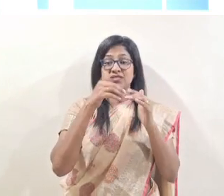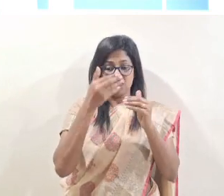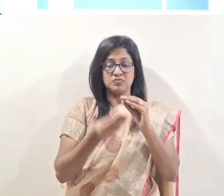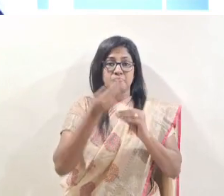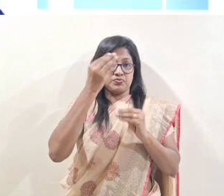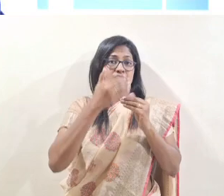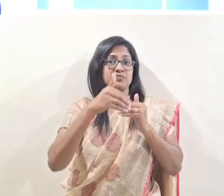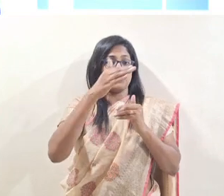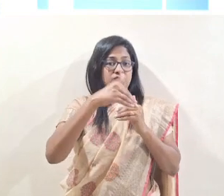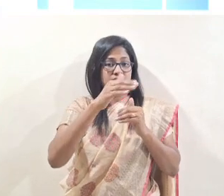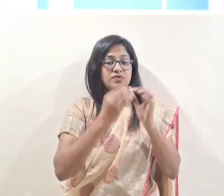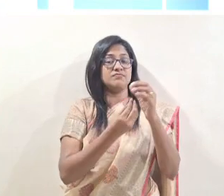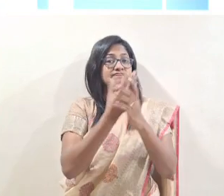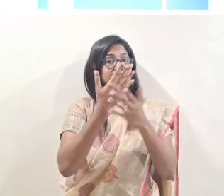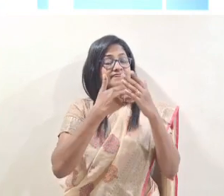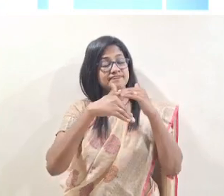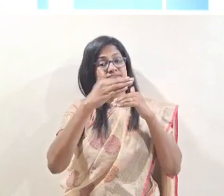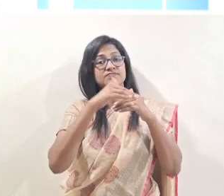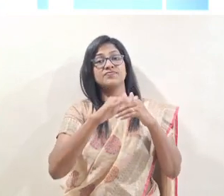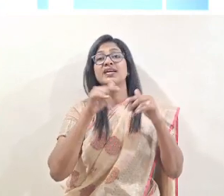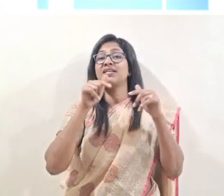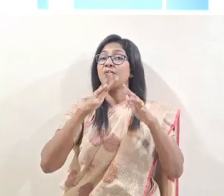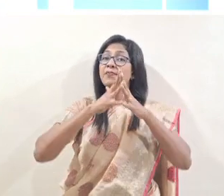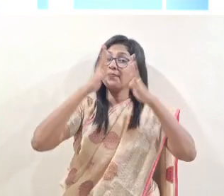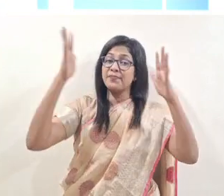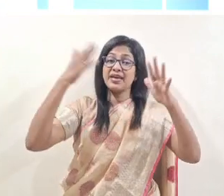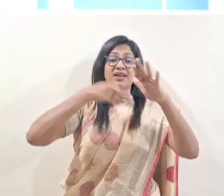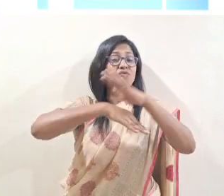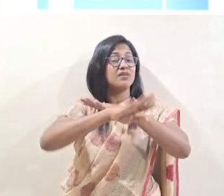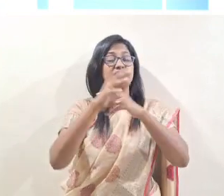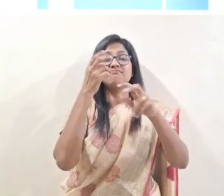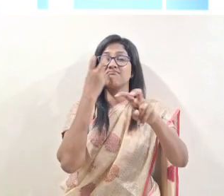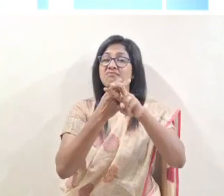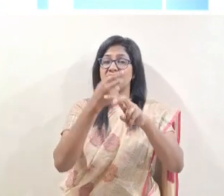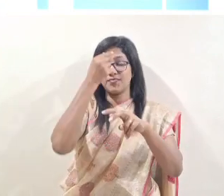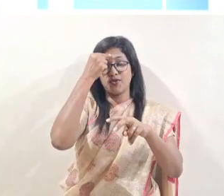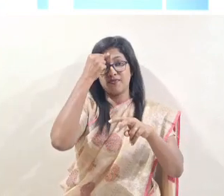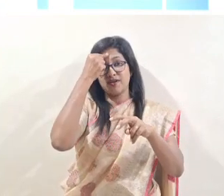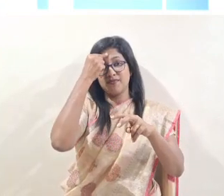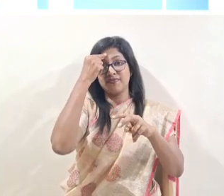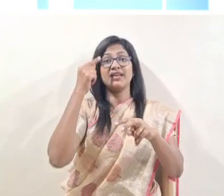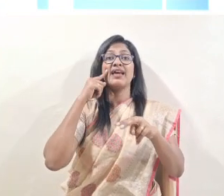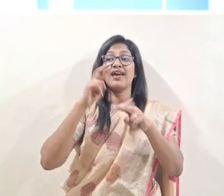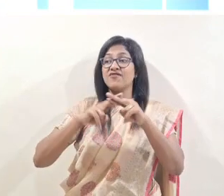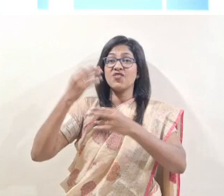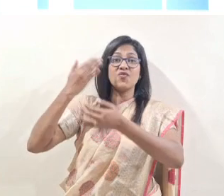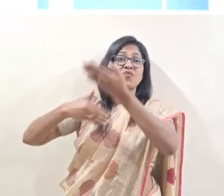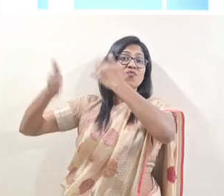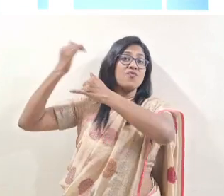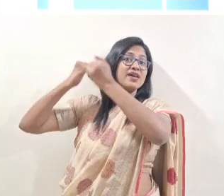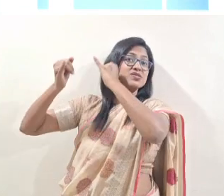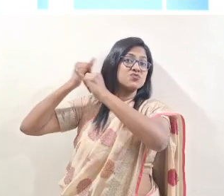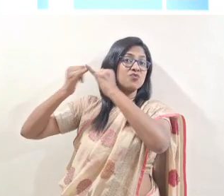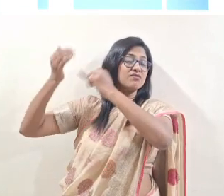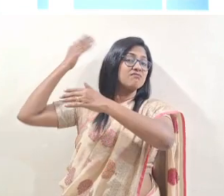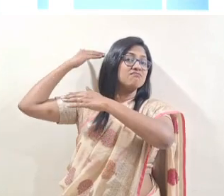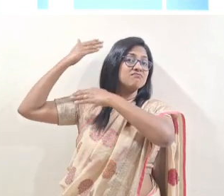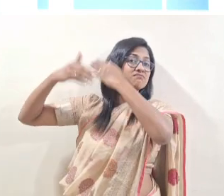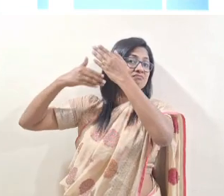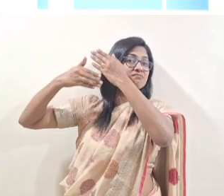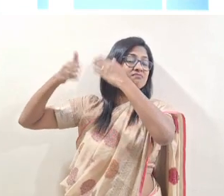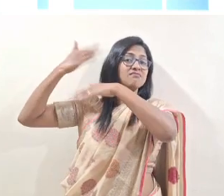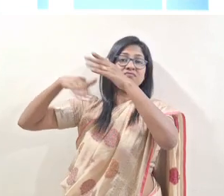now. And another big challenge is that we don't have much historical data about